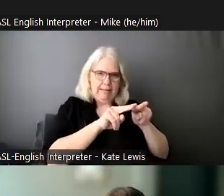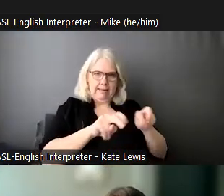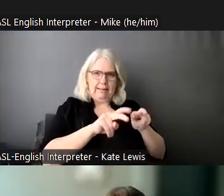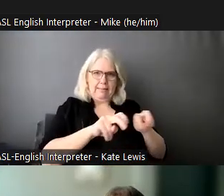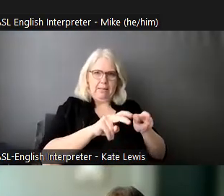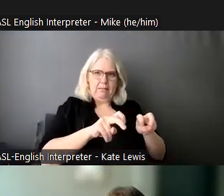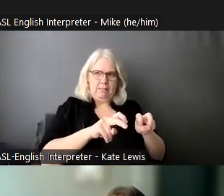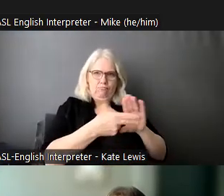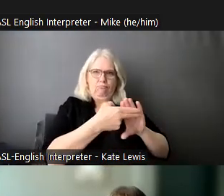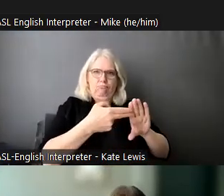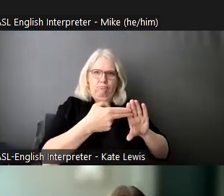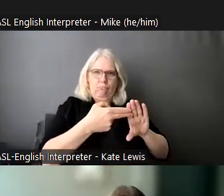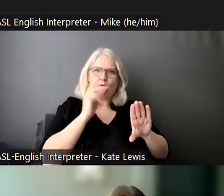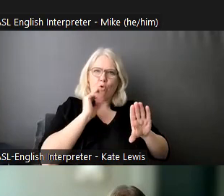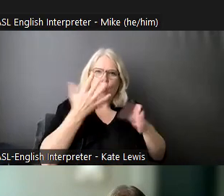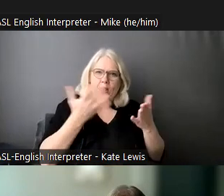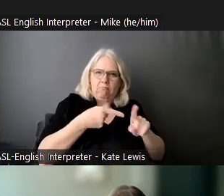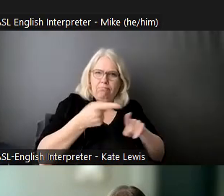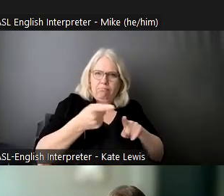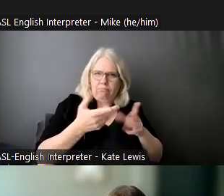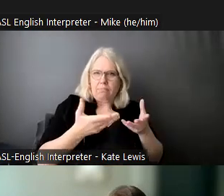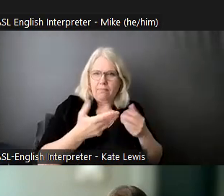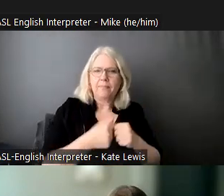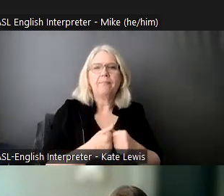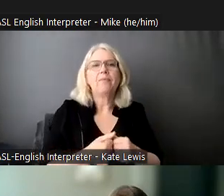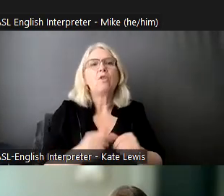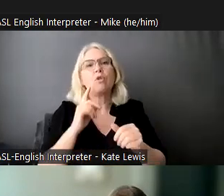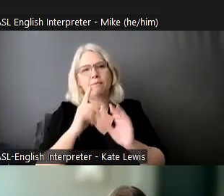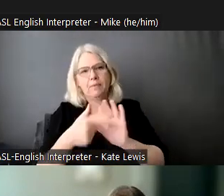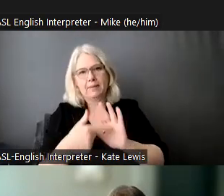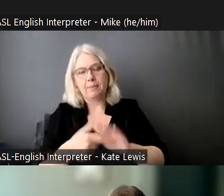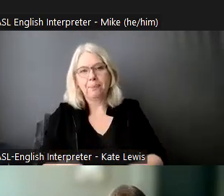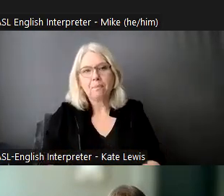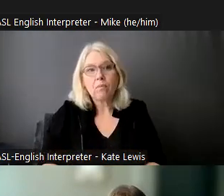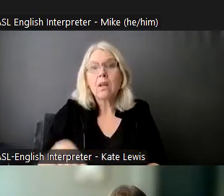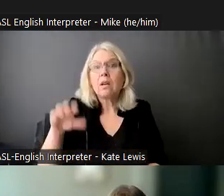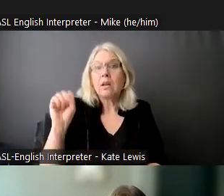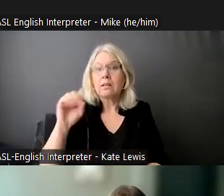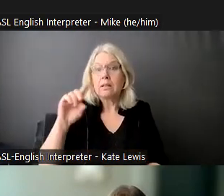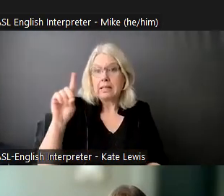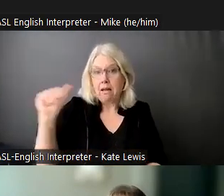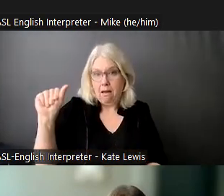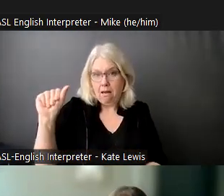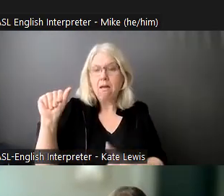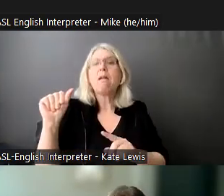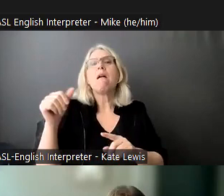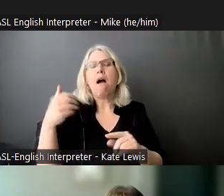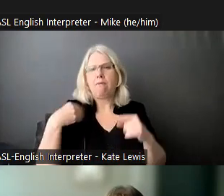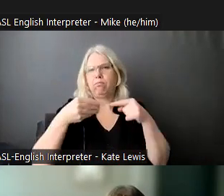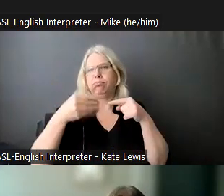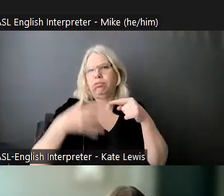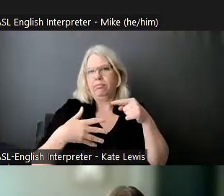So we've got lots of different types of capacity assessments. So Substitute Decisions Act outlines that